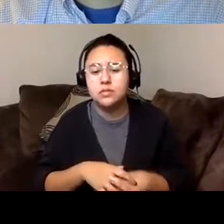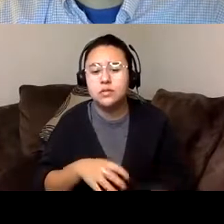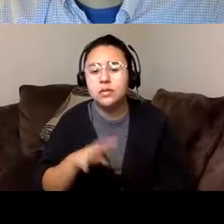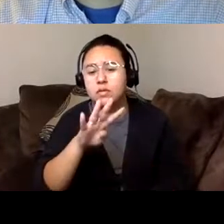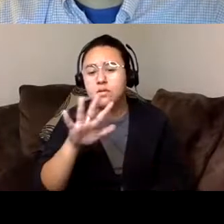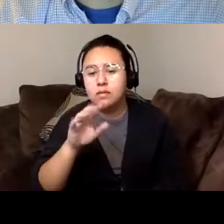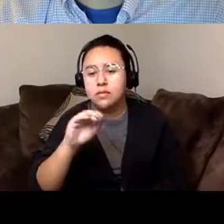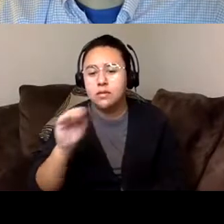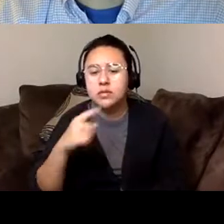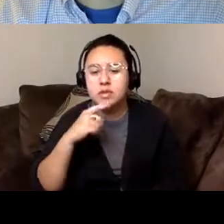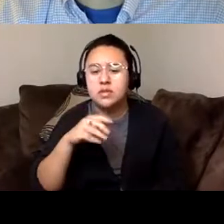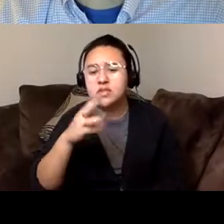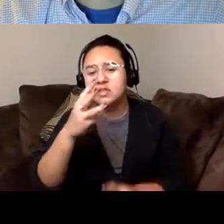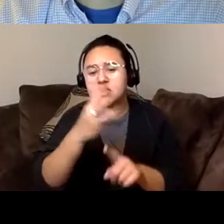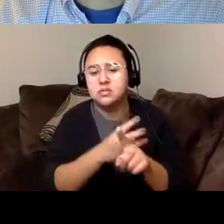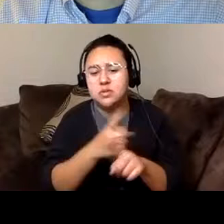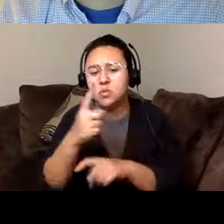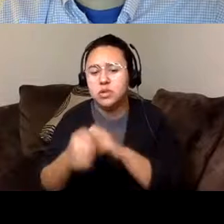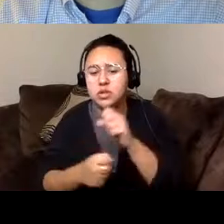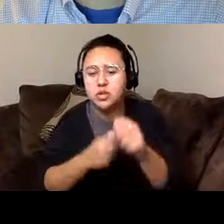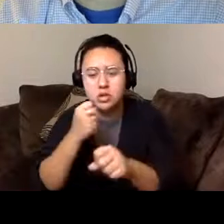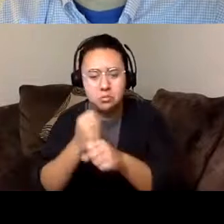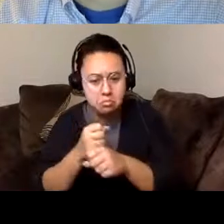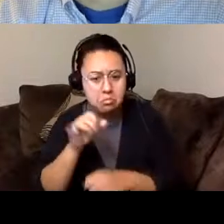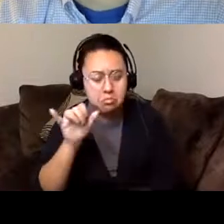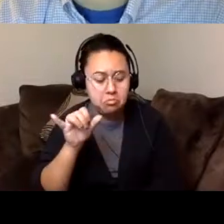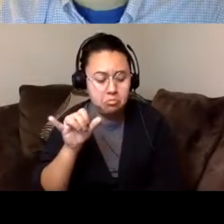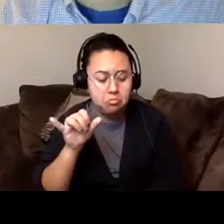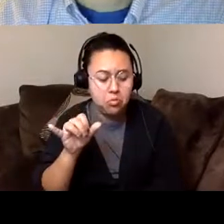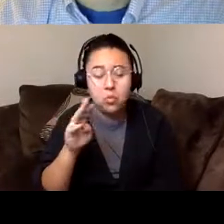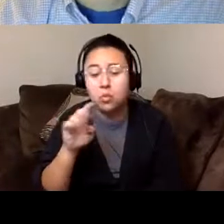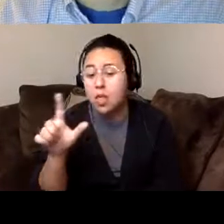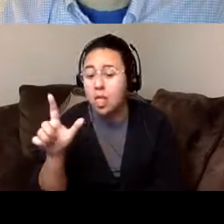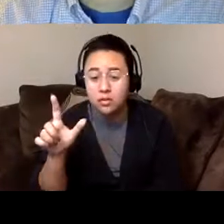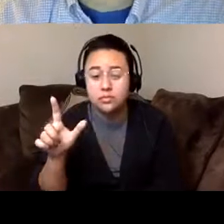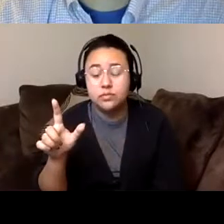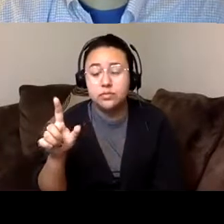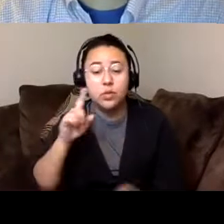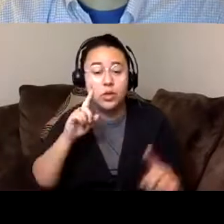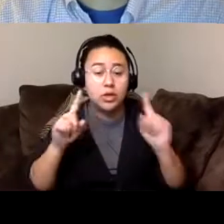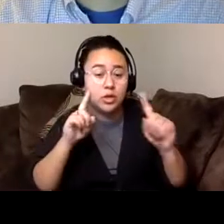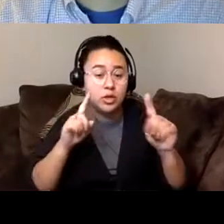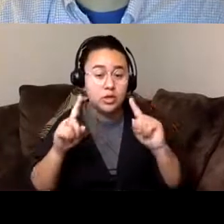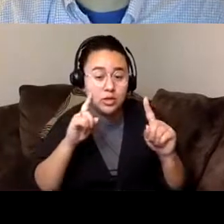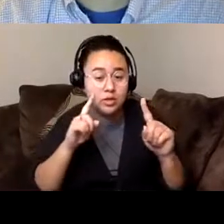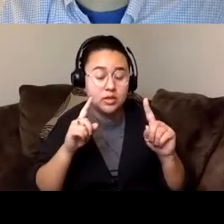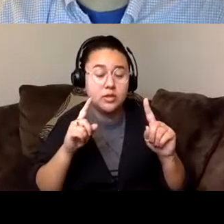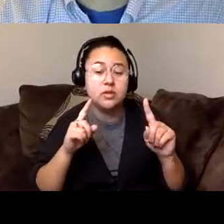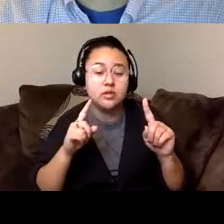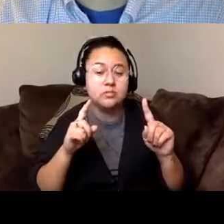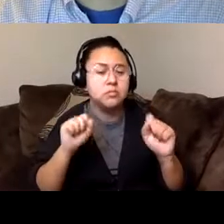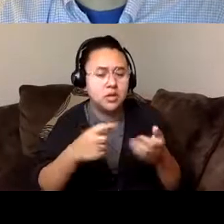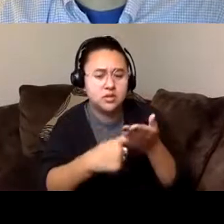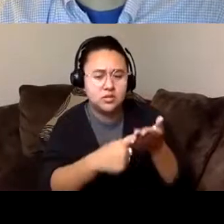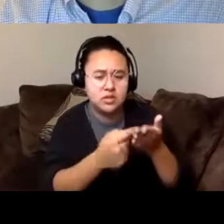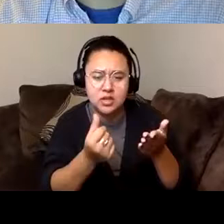45% of you said it was between 6 and 1 year. Well, what we hear, and we can, you know, see, you know, have a discussion a little